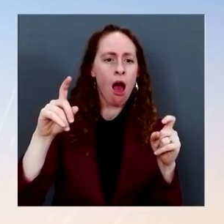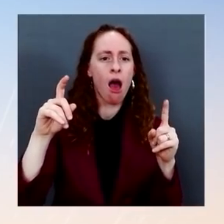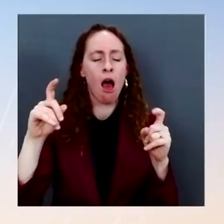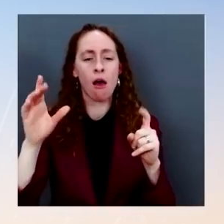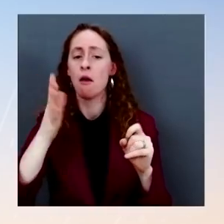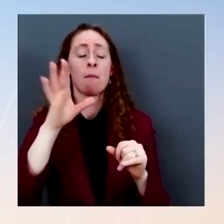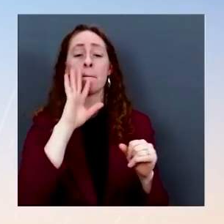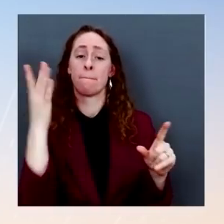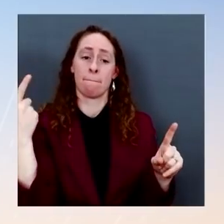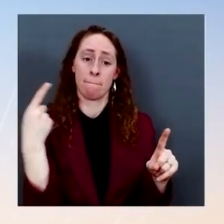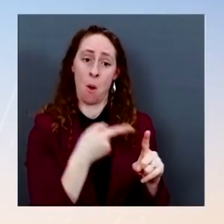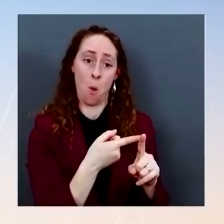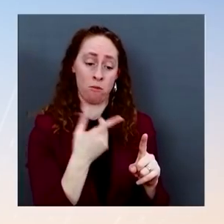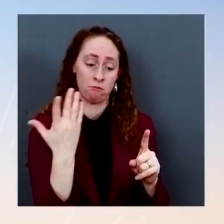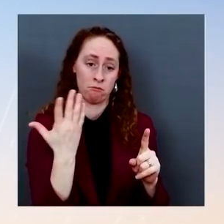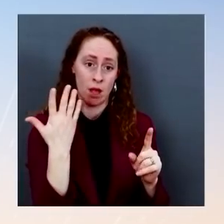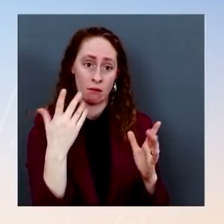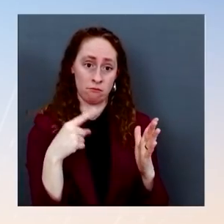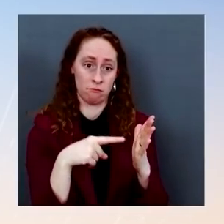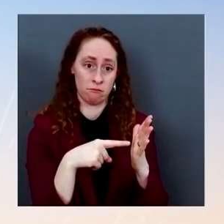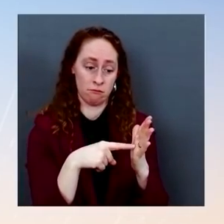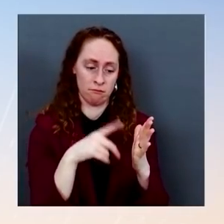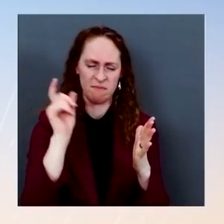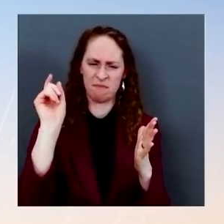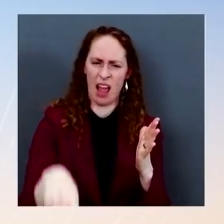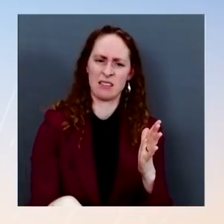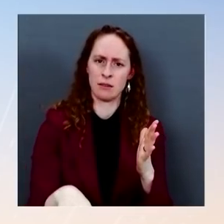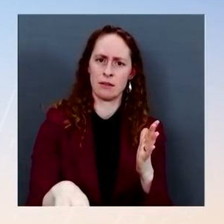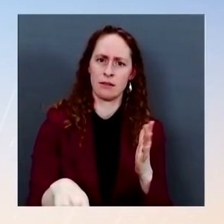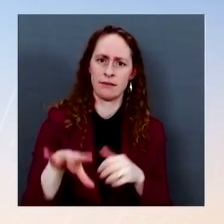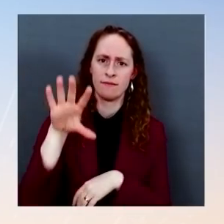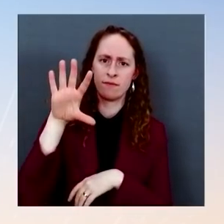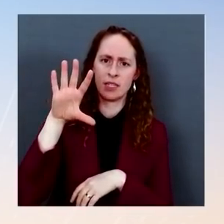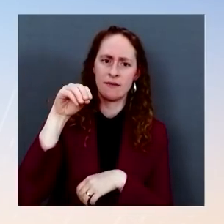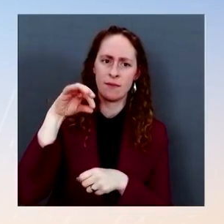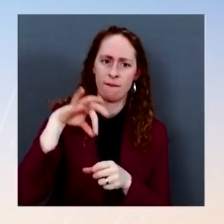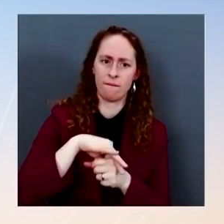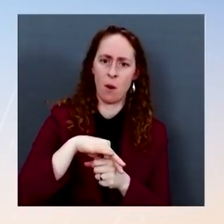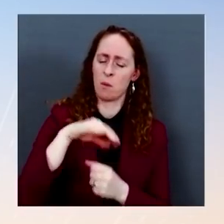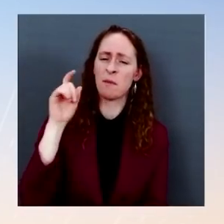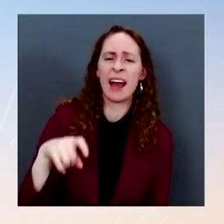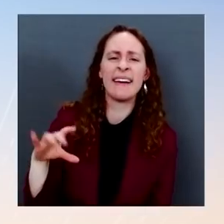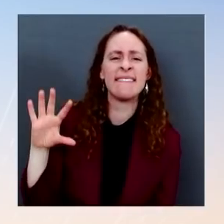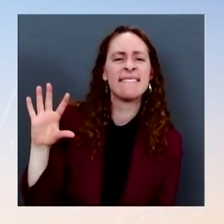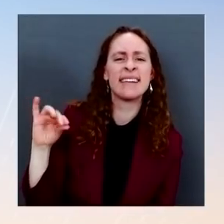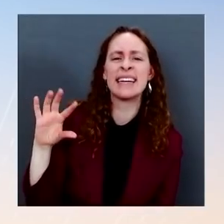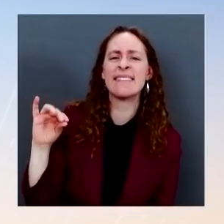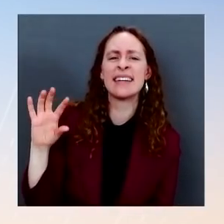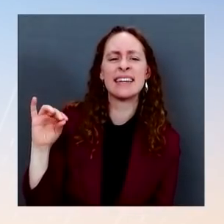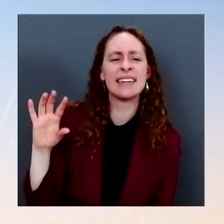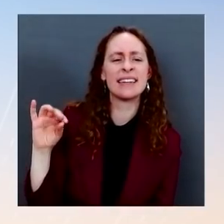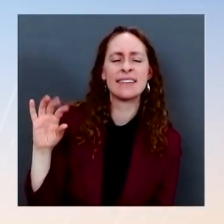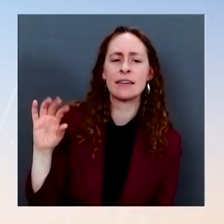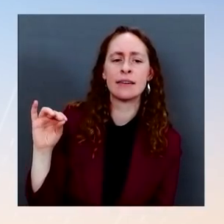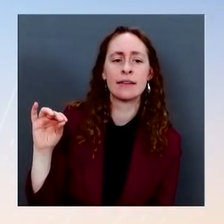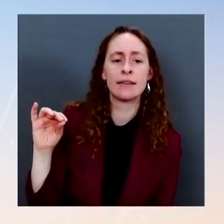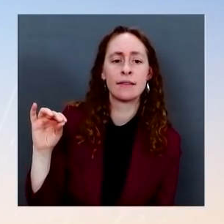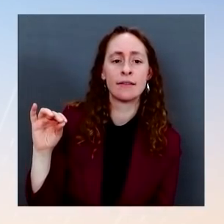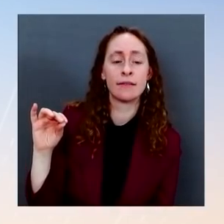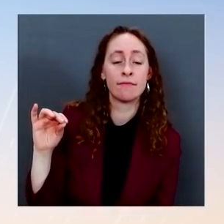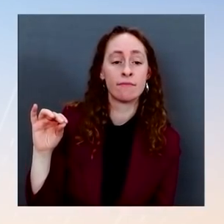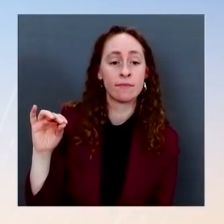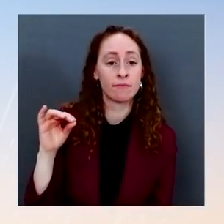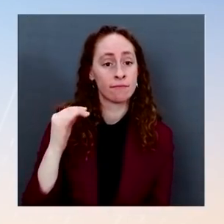members to support legislation moving forward. And I know one of the arguments out there is that we should have waited on